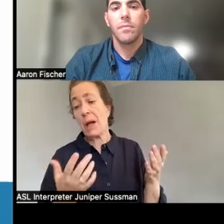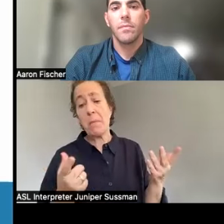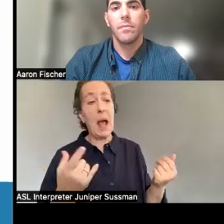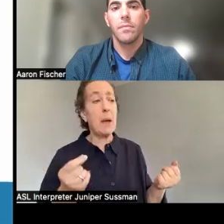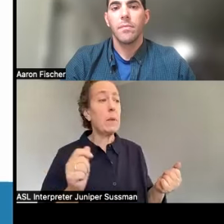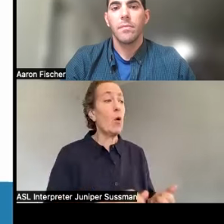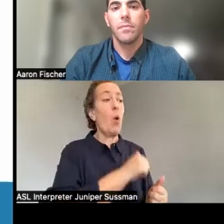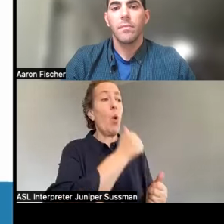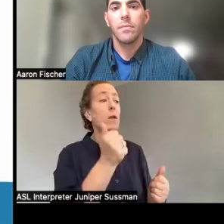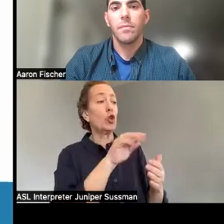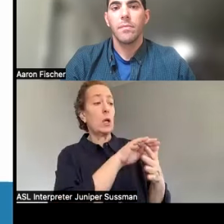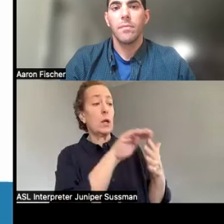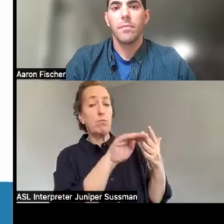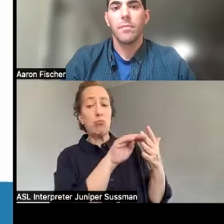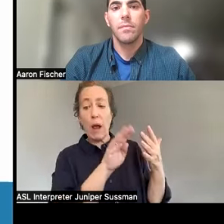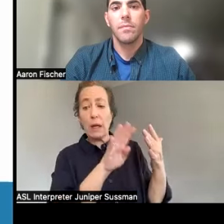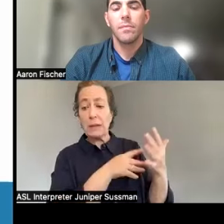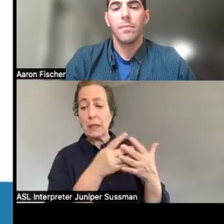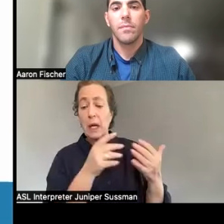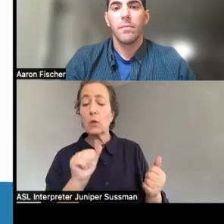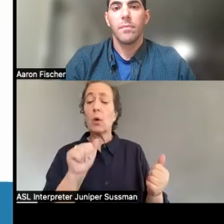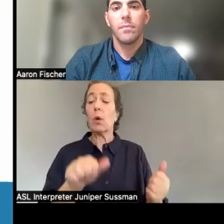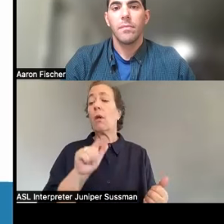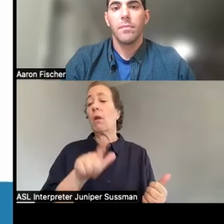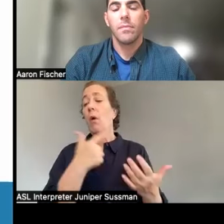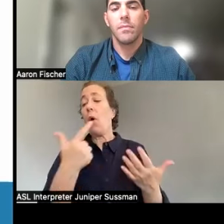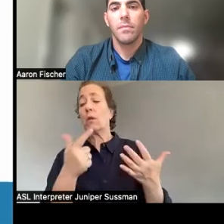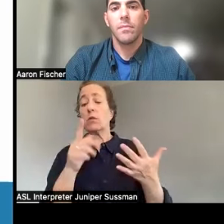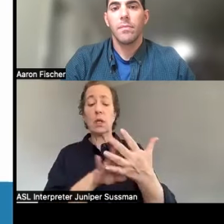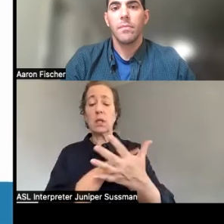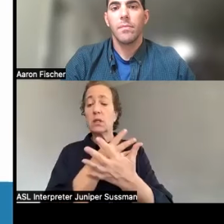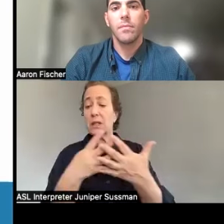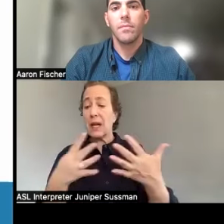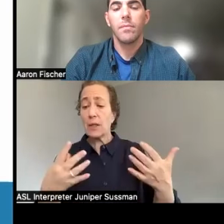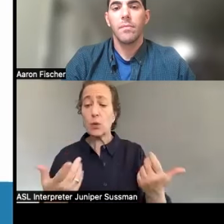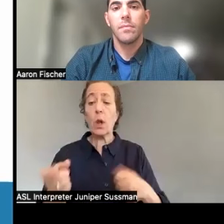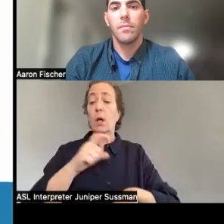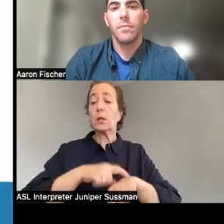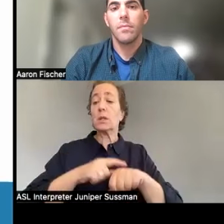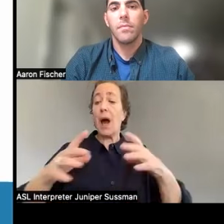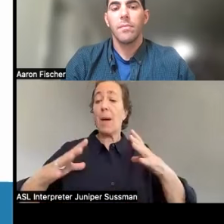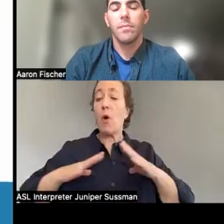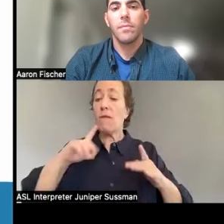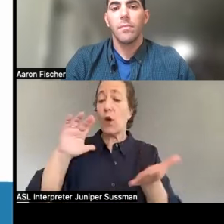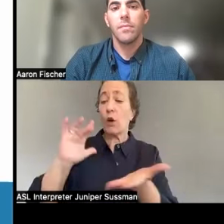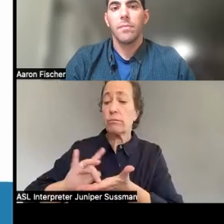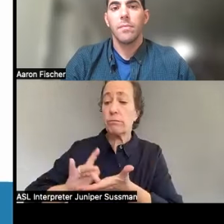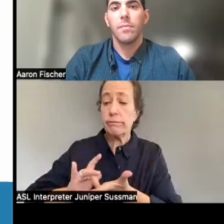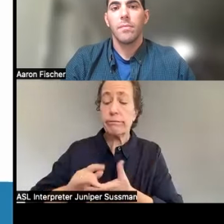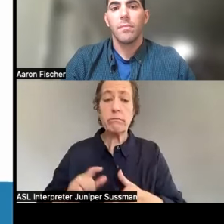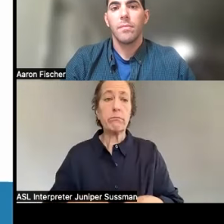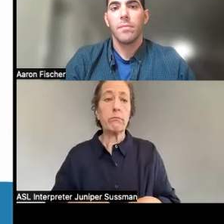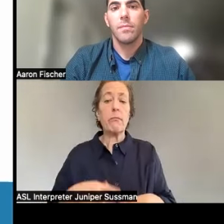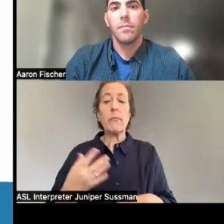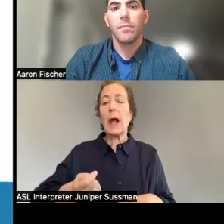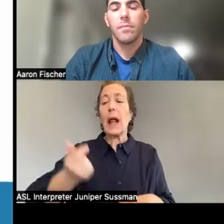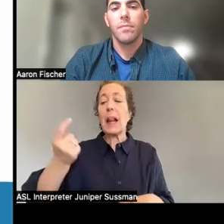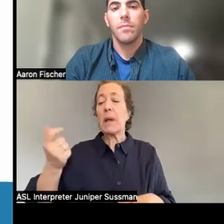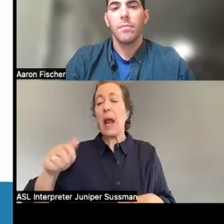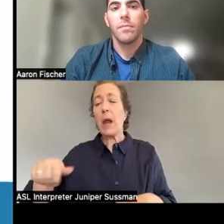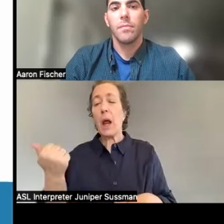an alternate work schedule, time off for medical appointments, eliminating non-essential job